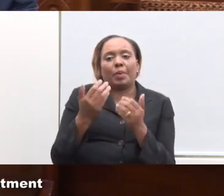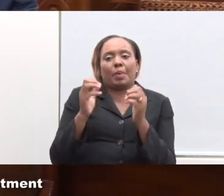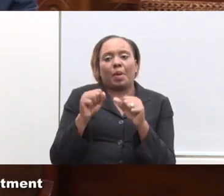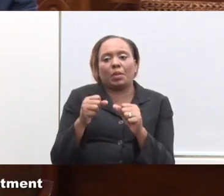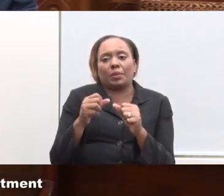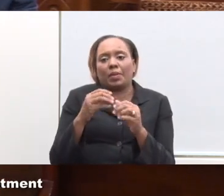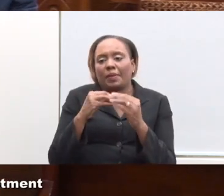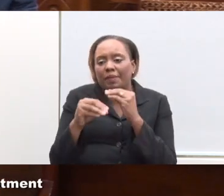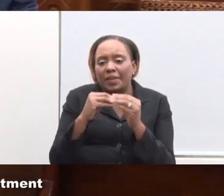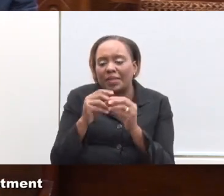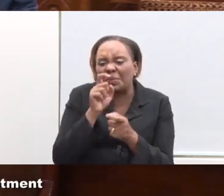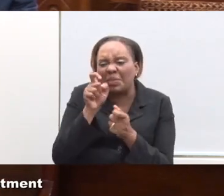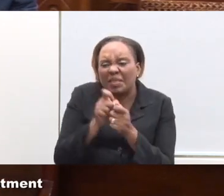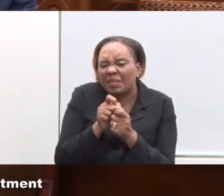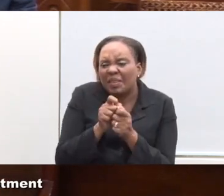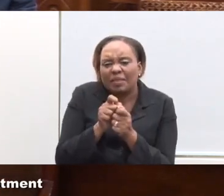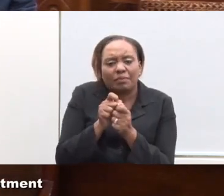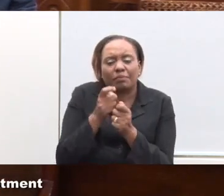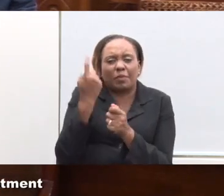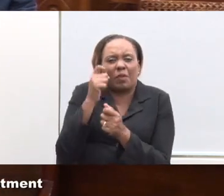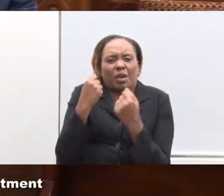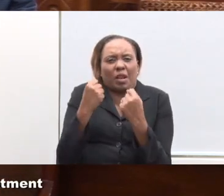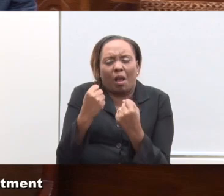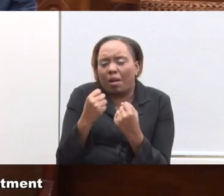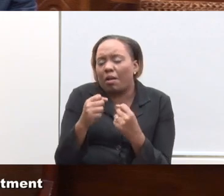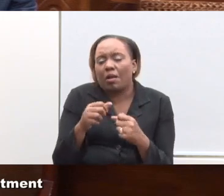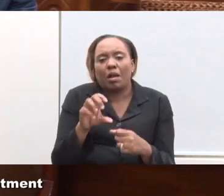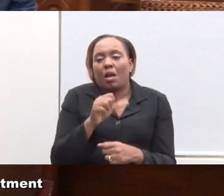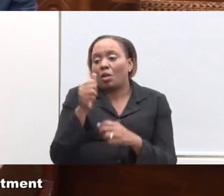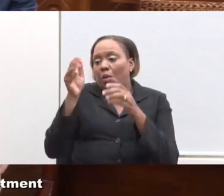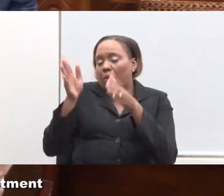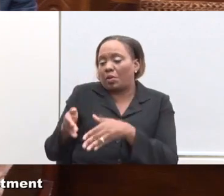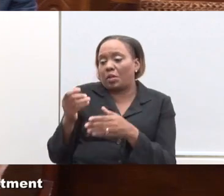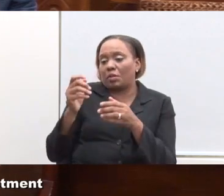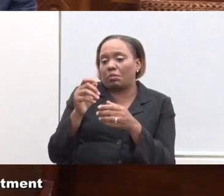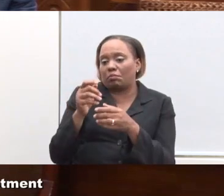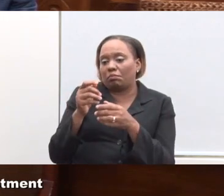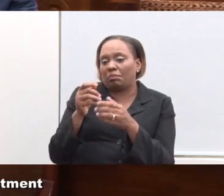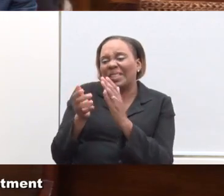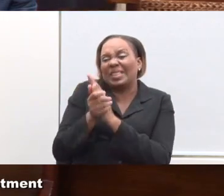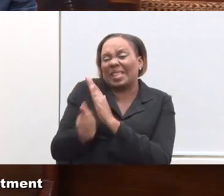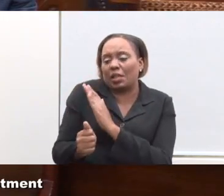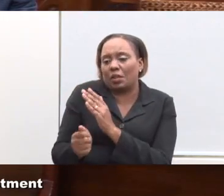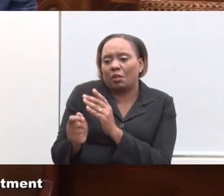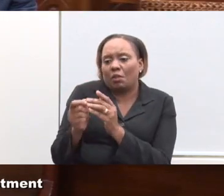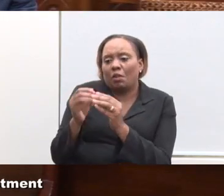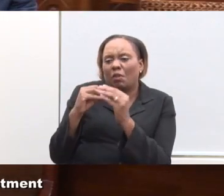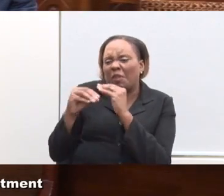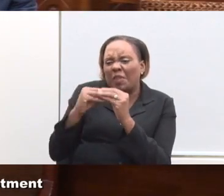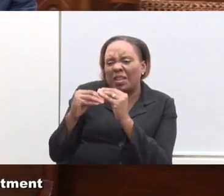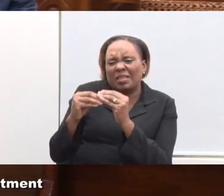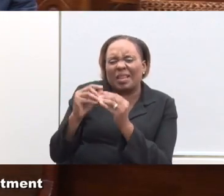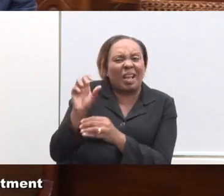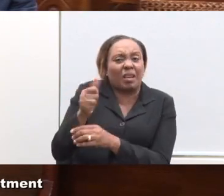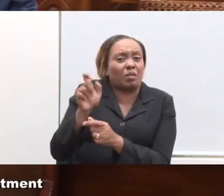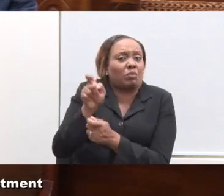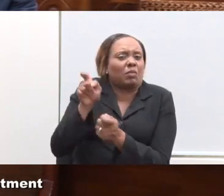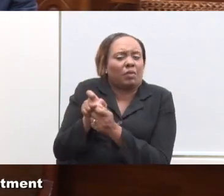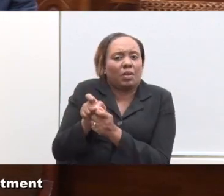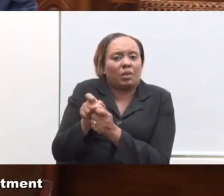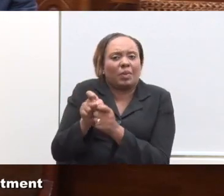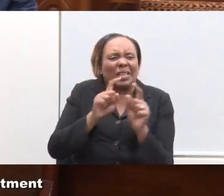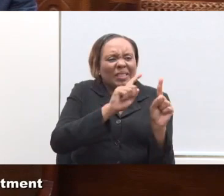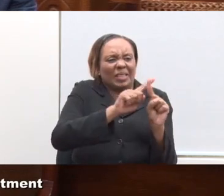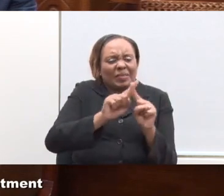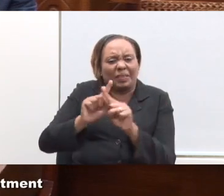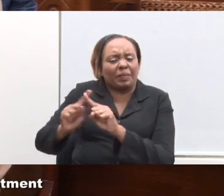other. In addition to that, Mr. Speaker, we are also going to finally, and we have to do this as a matter of urgency,